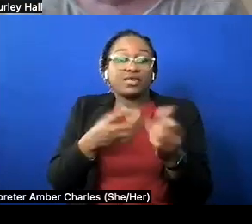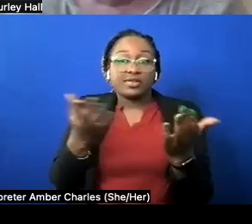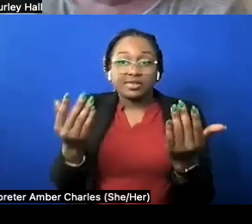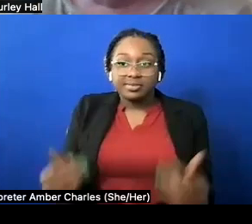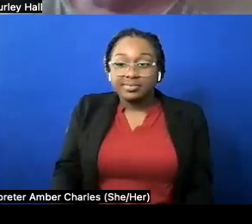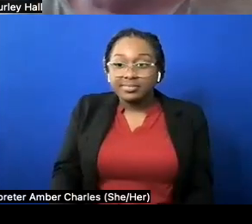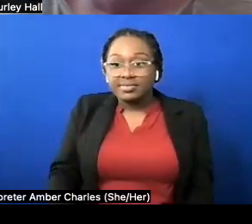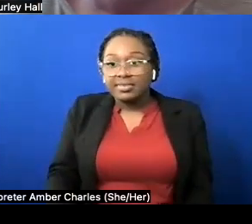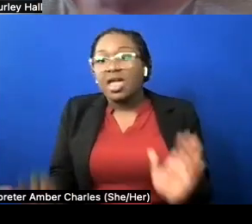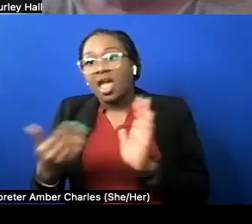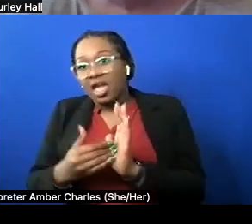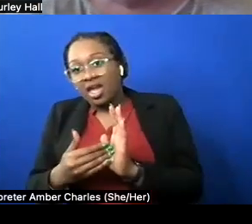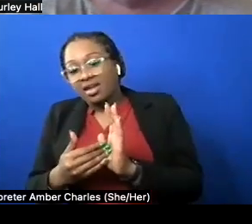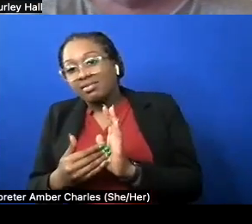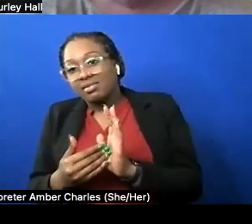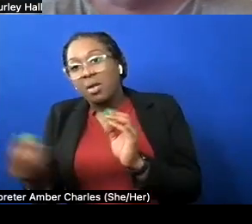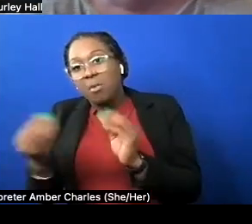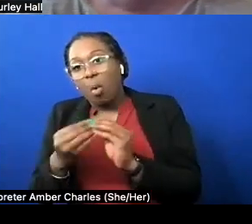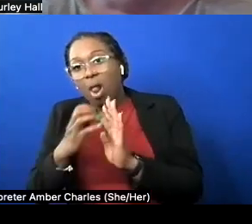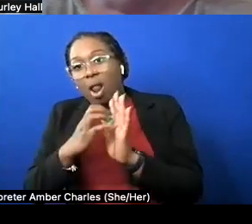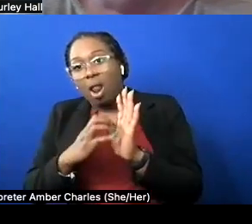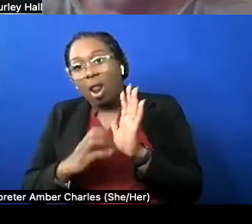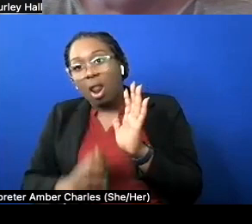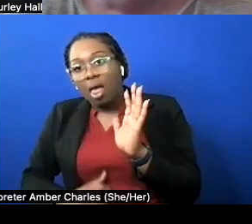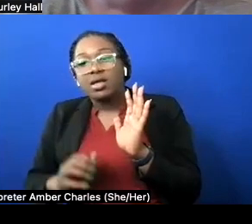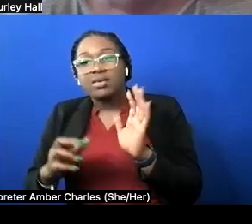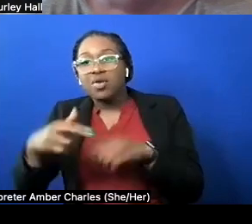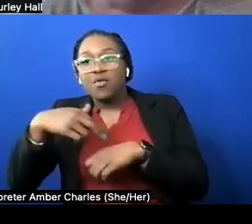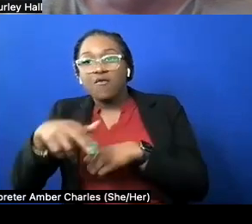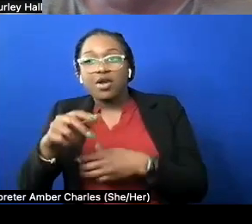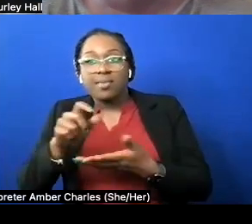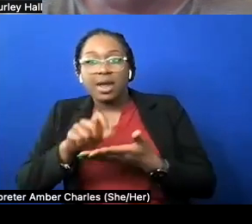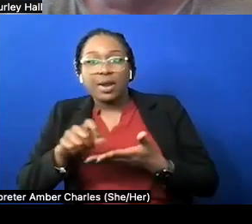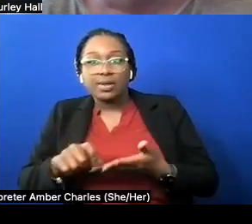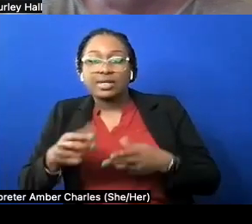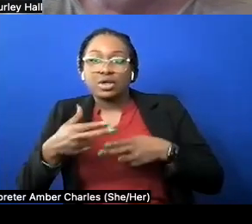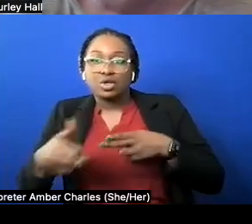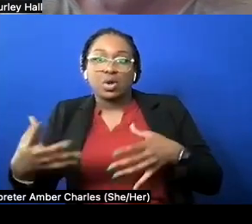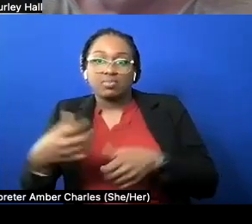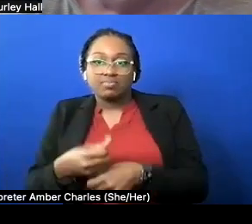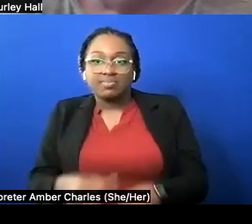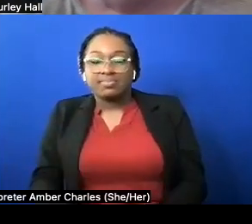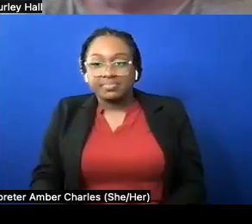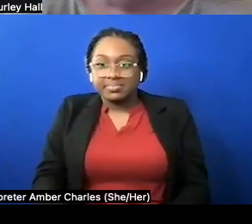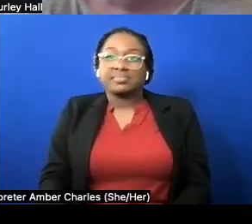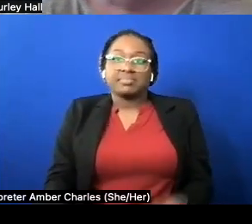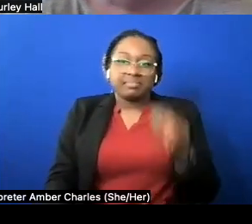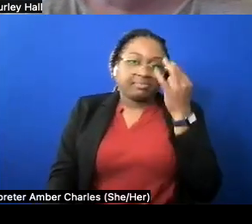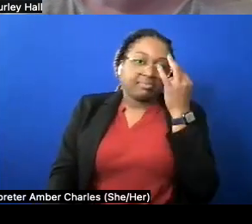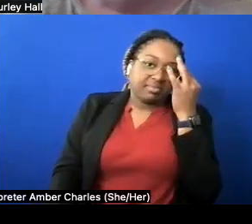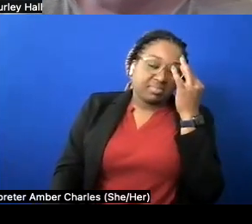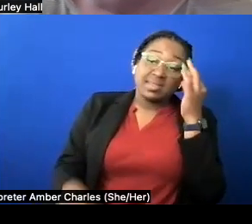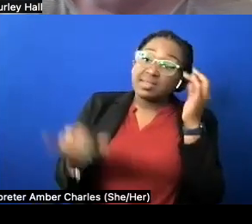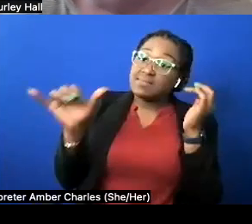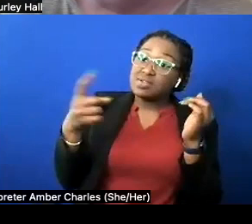Again, another dissertation. Let me refer to my notes and give you the short version. Like you said,